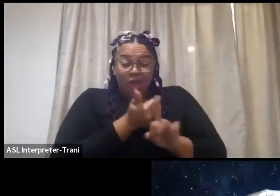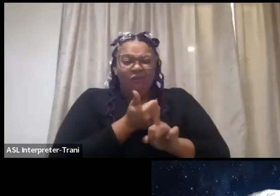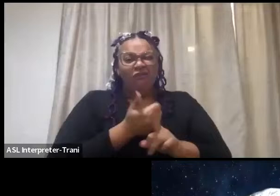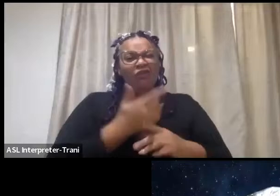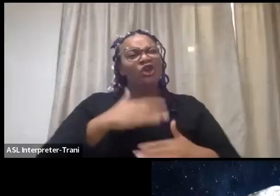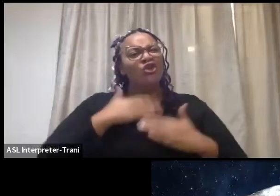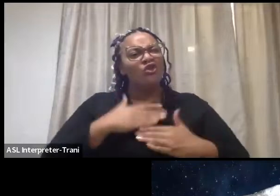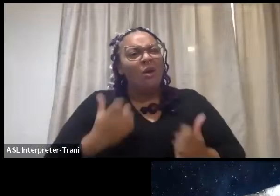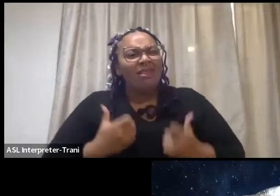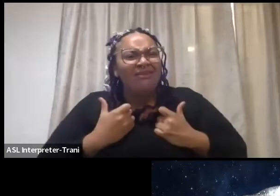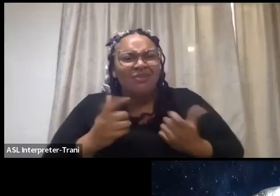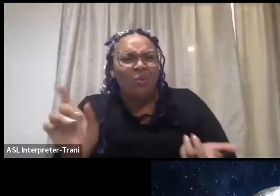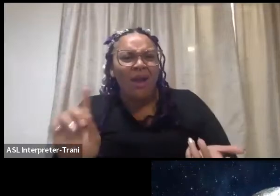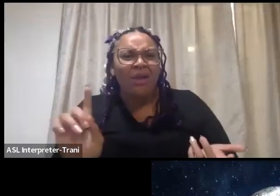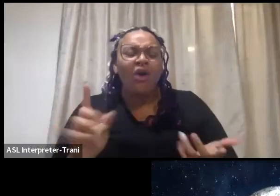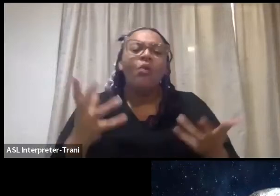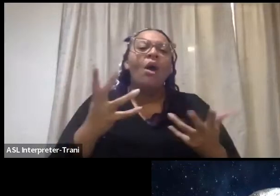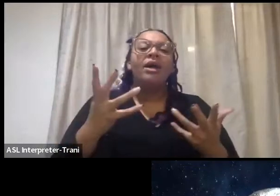What feeds you?